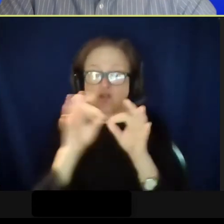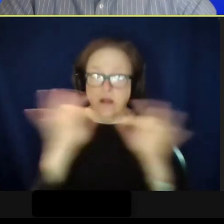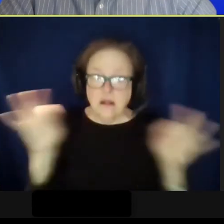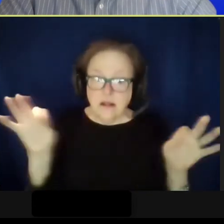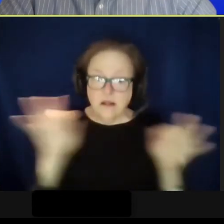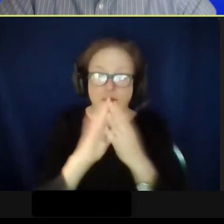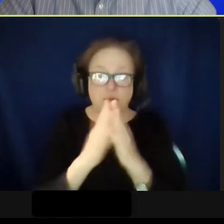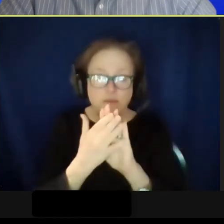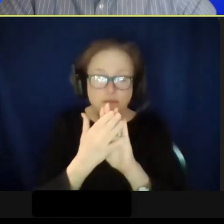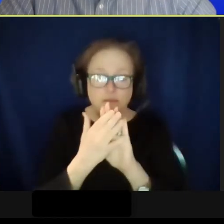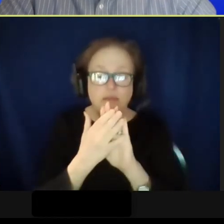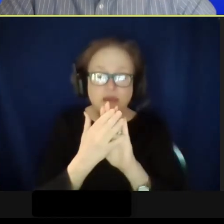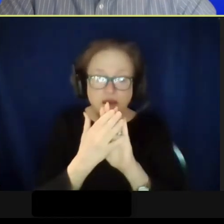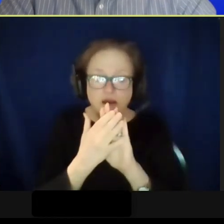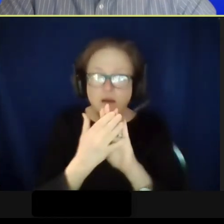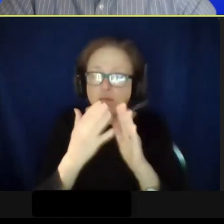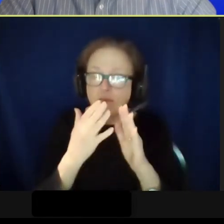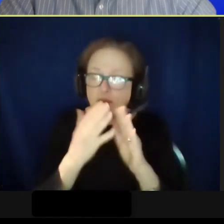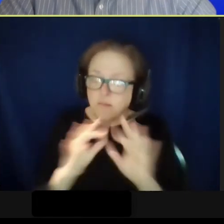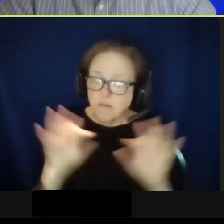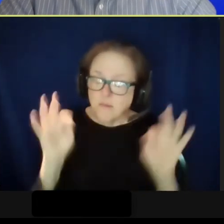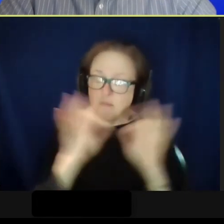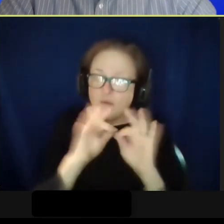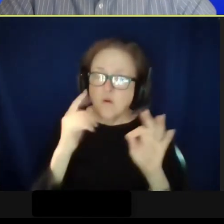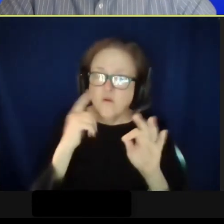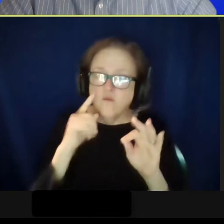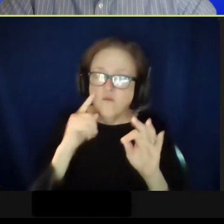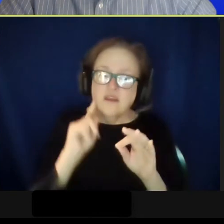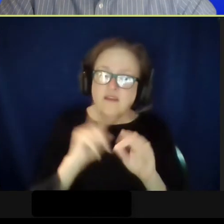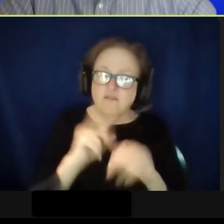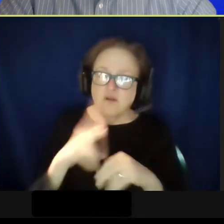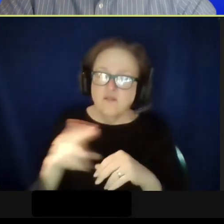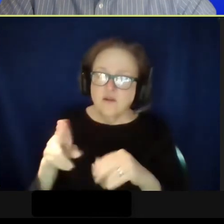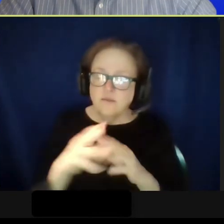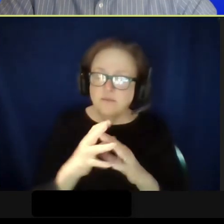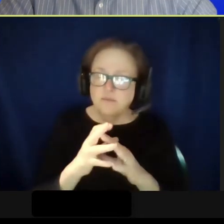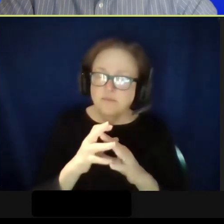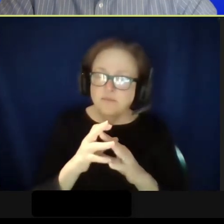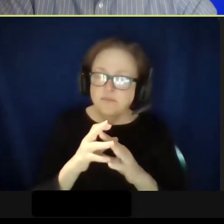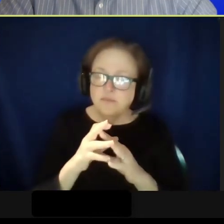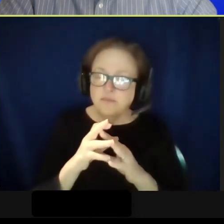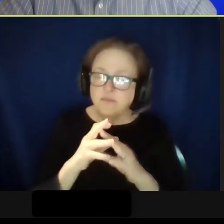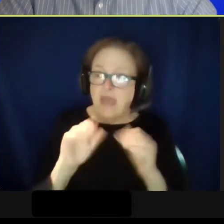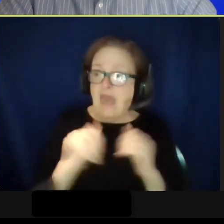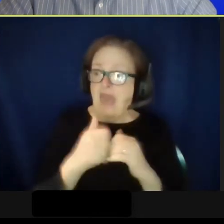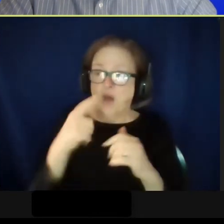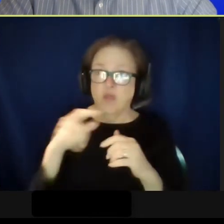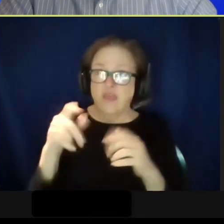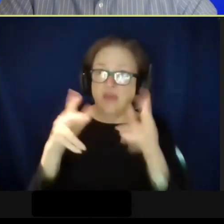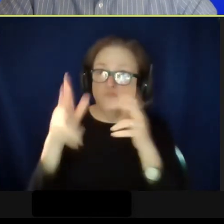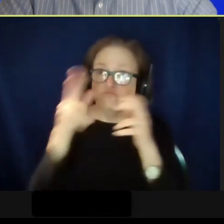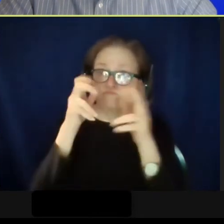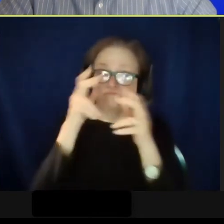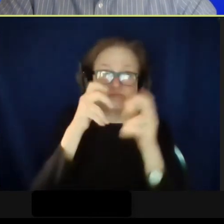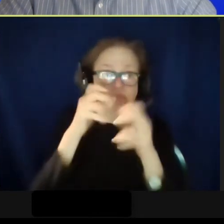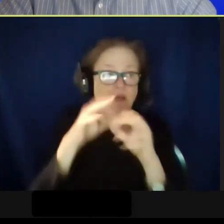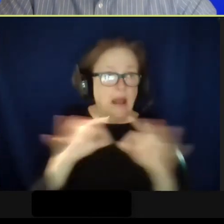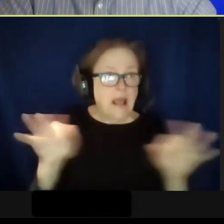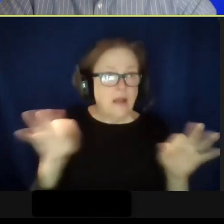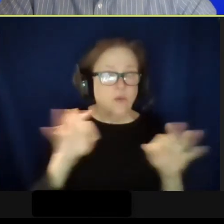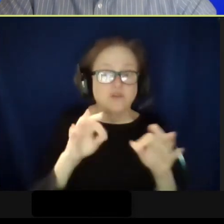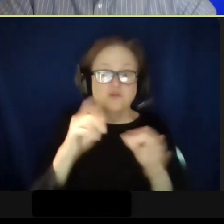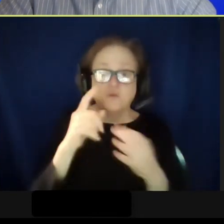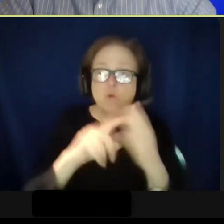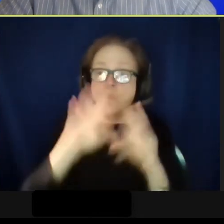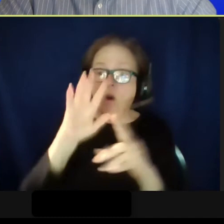primary focus for most children who are deaf or hard of hearing. How will the child receive language? What culture will the child